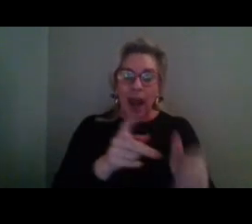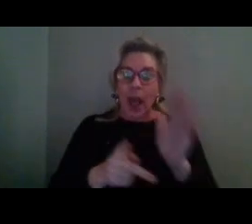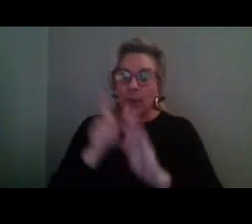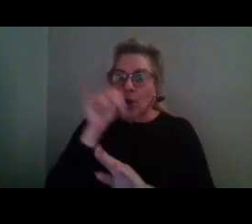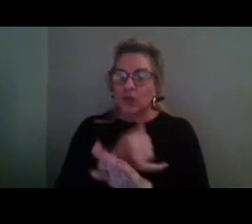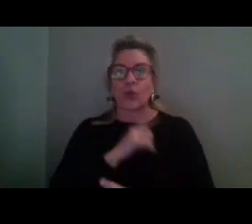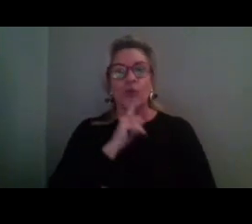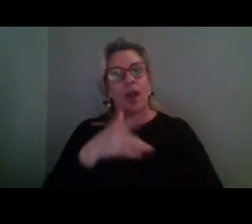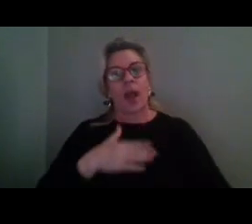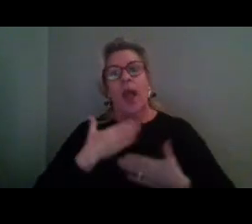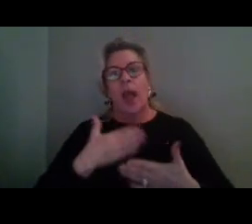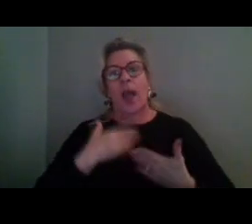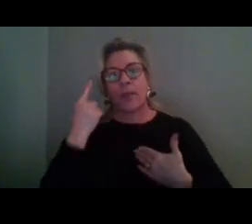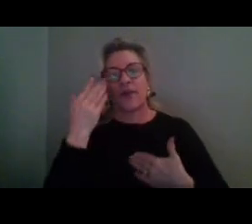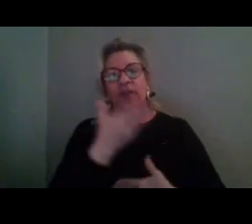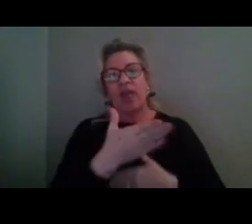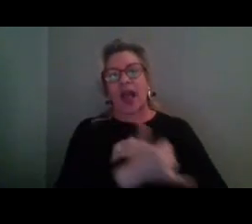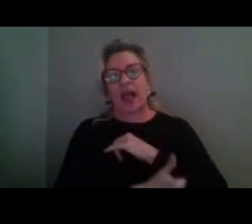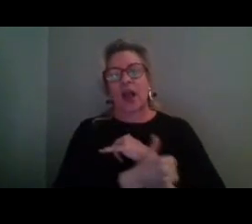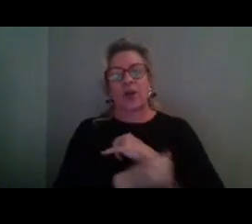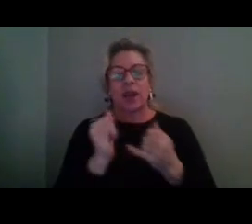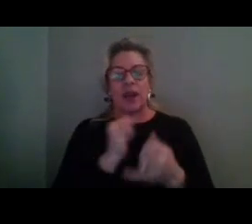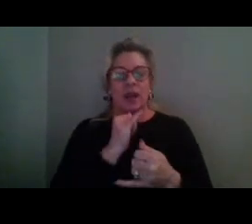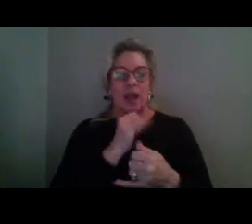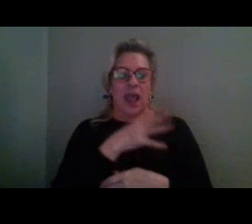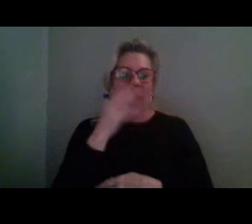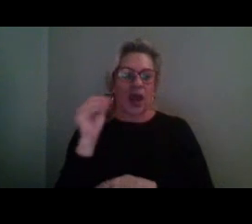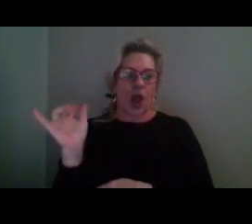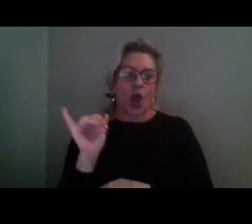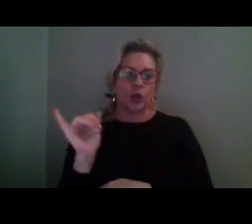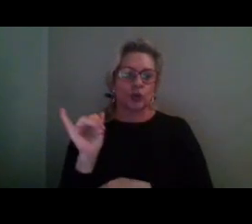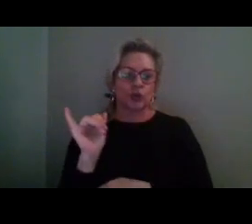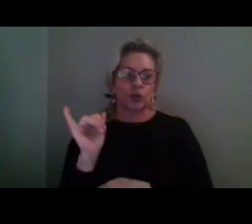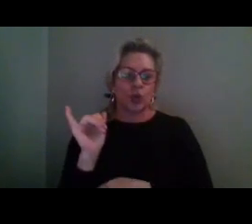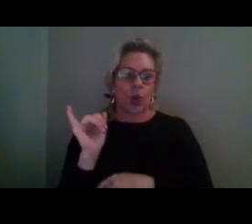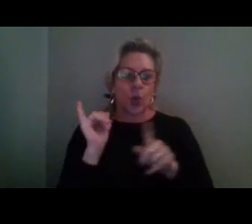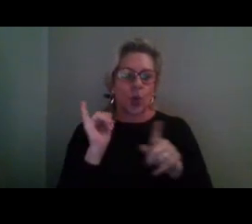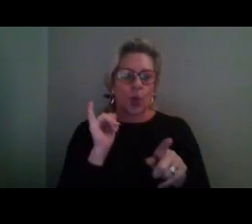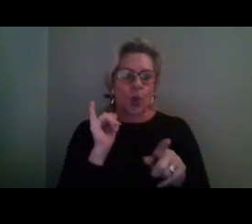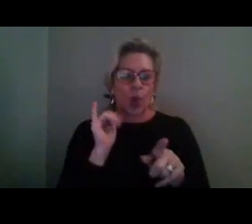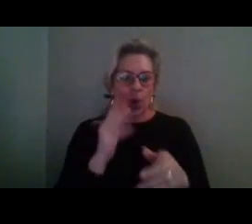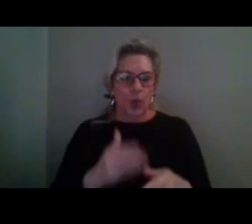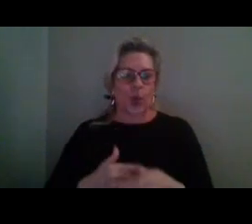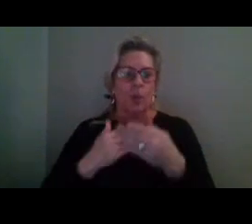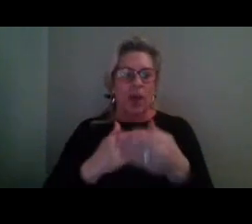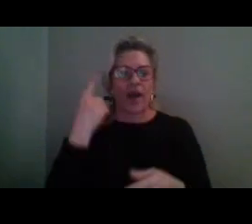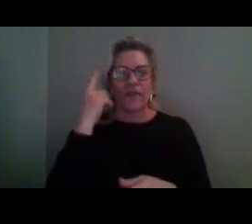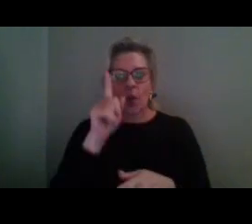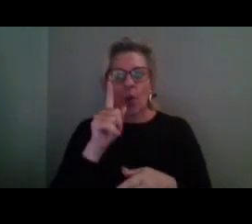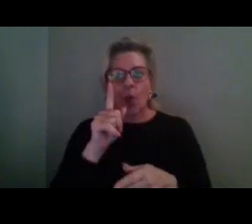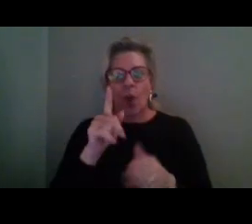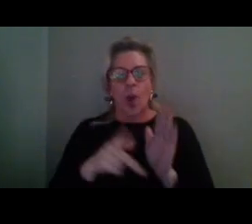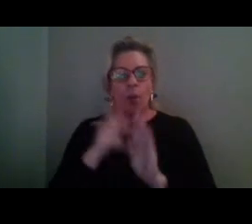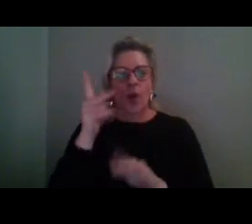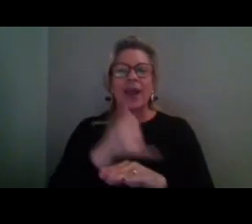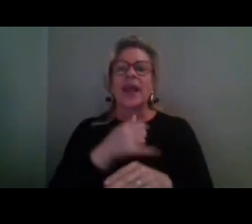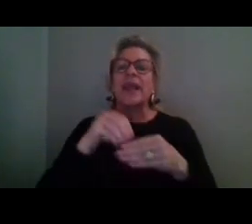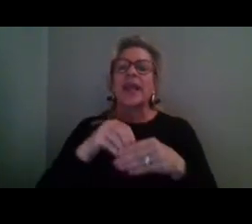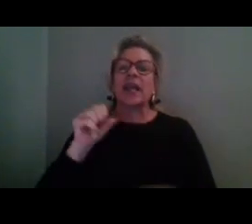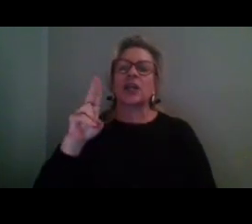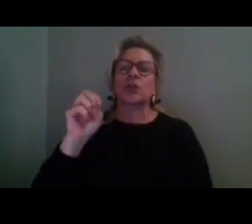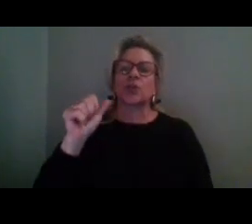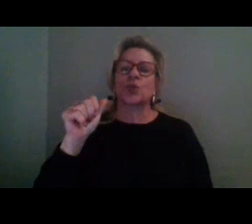very happy for them. And Lassen County also is being recommended for a project in Susanville for the first time